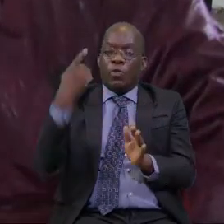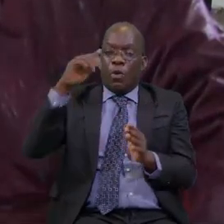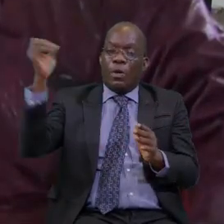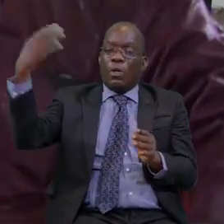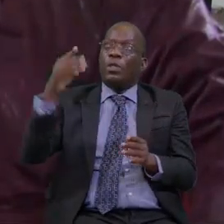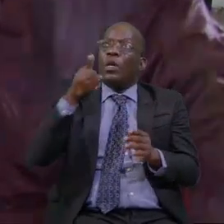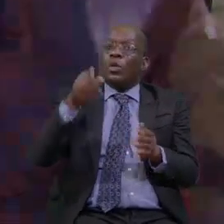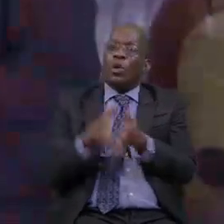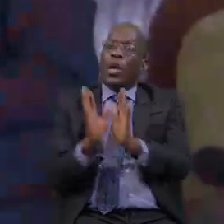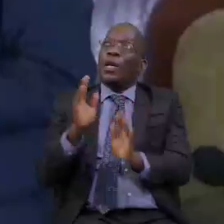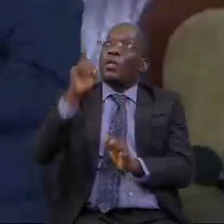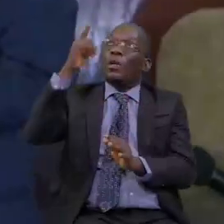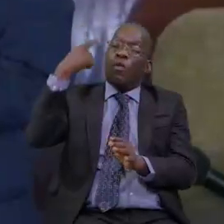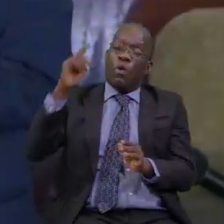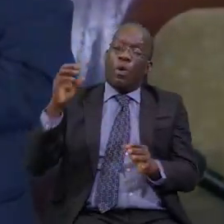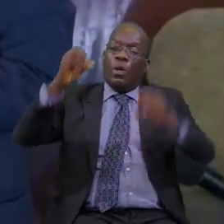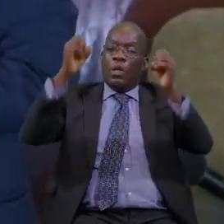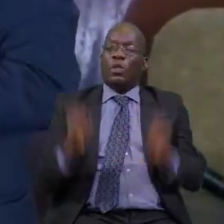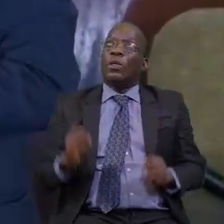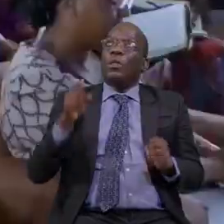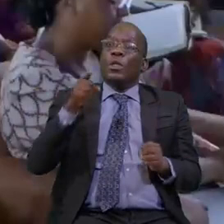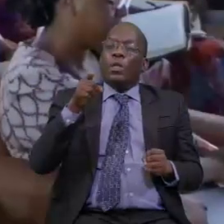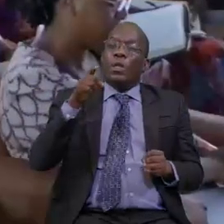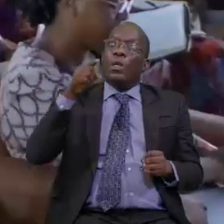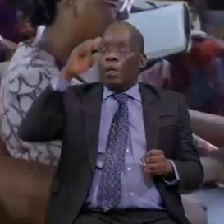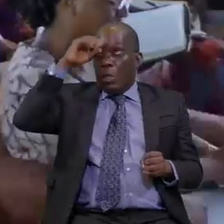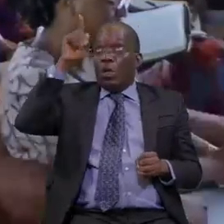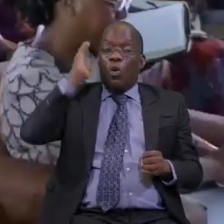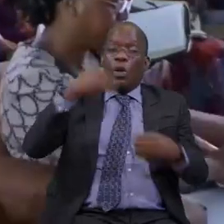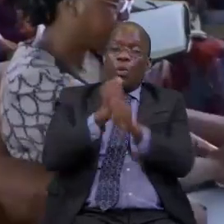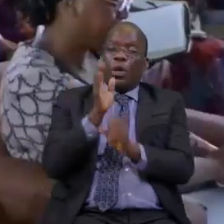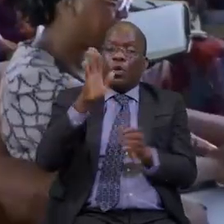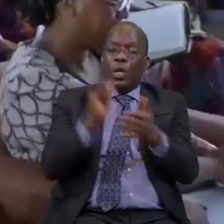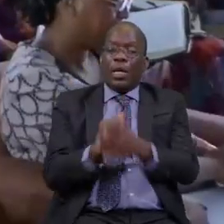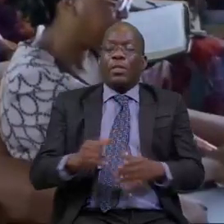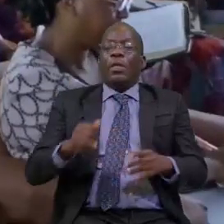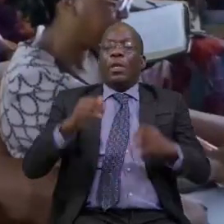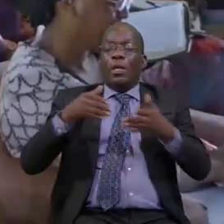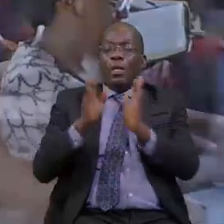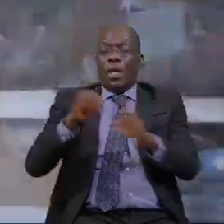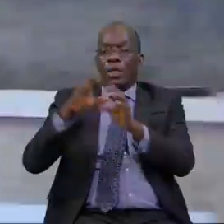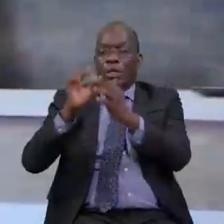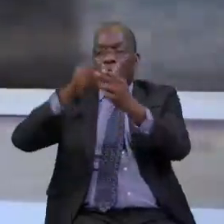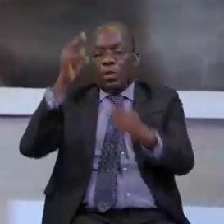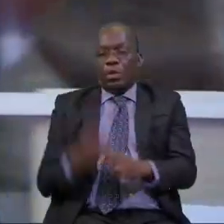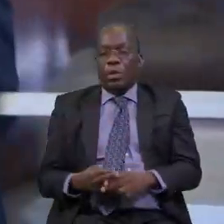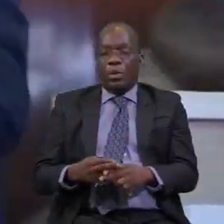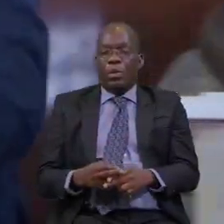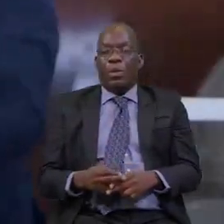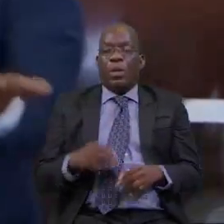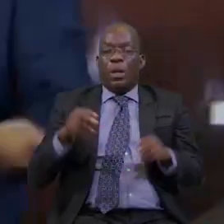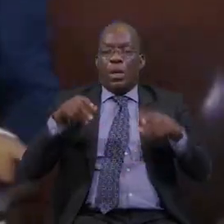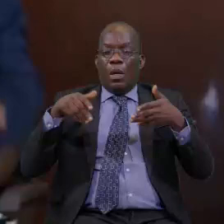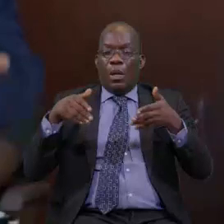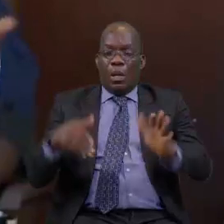strength, it'll make you the leader you ought to be. I'm going to look at the gospel according to